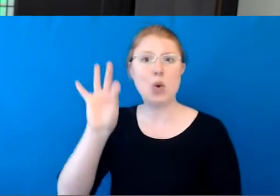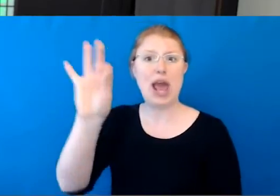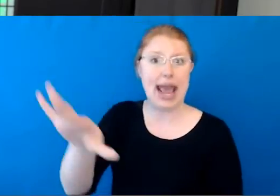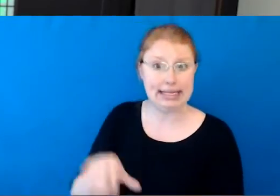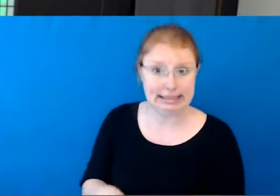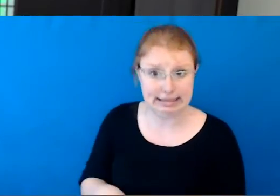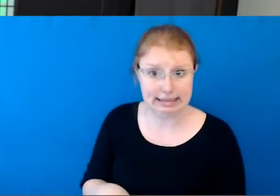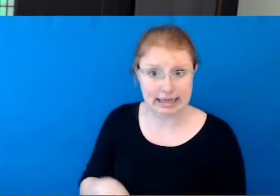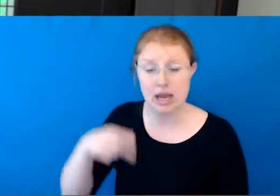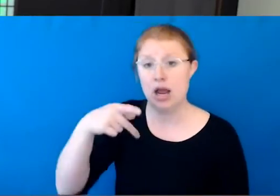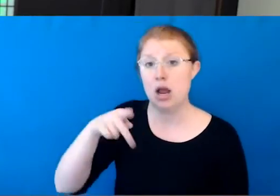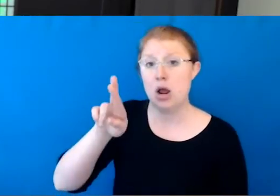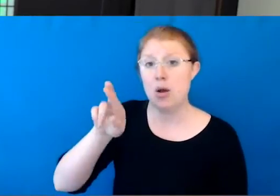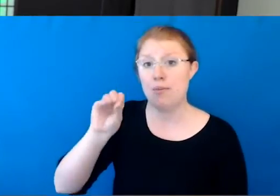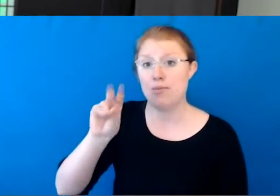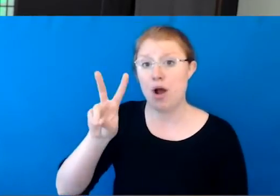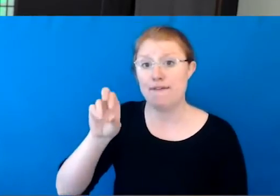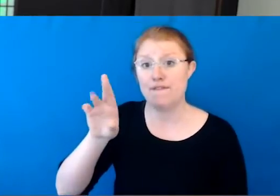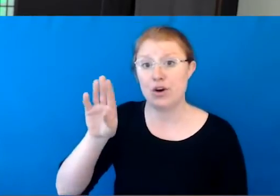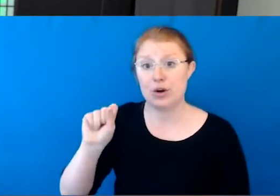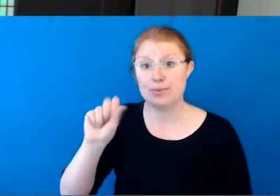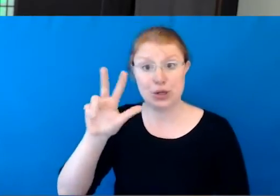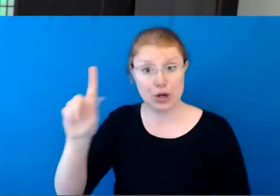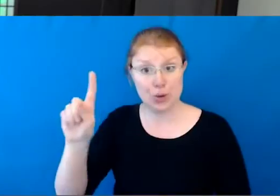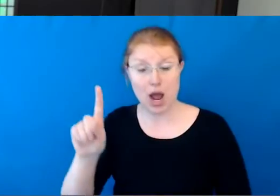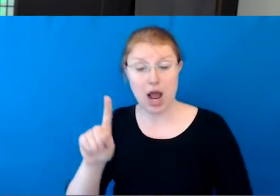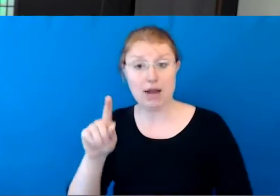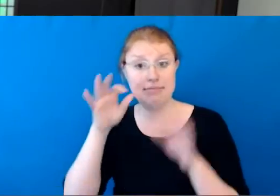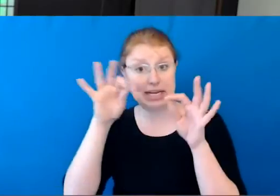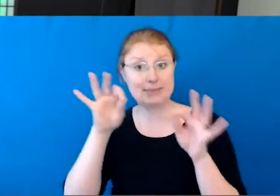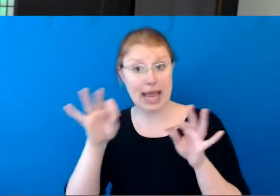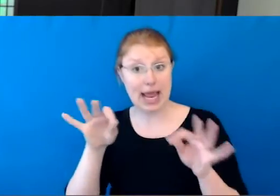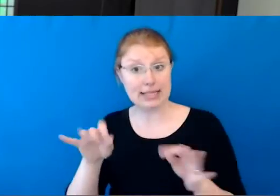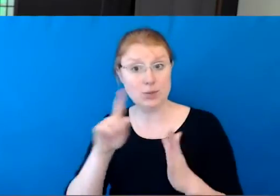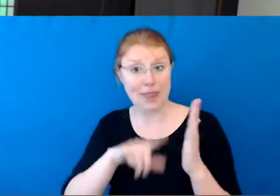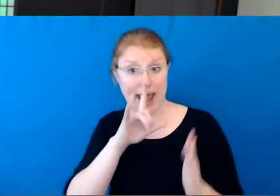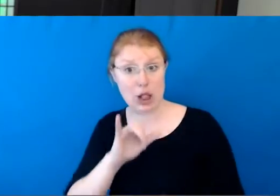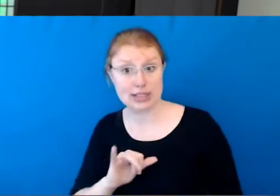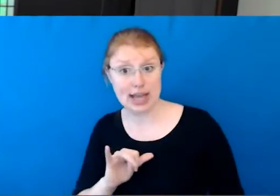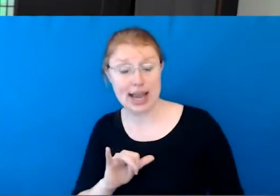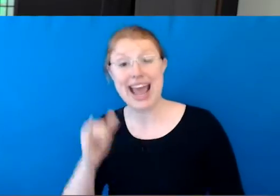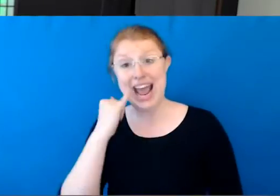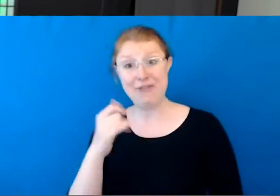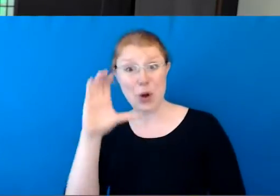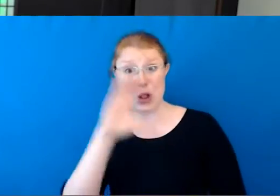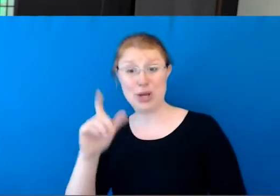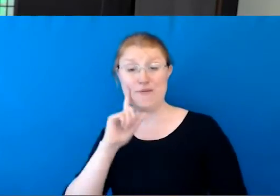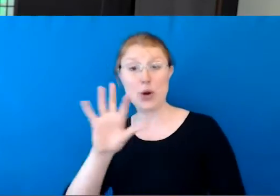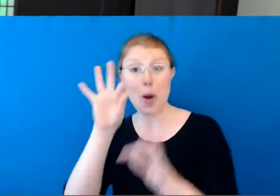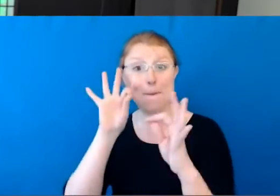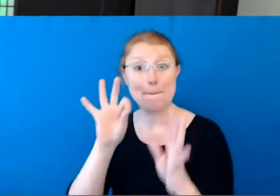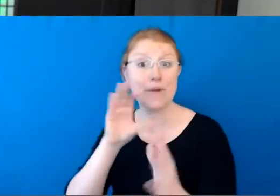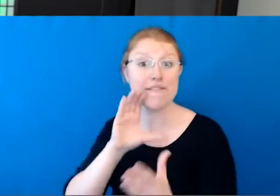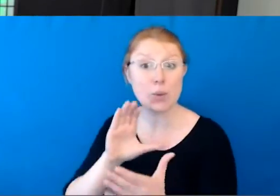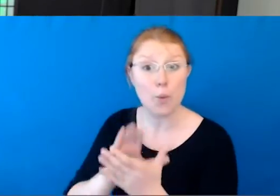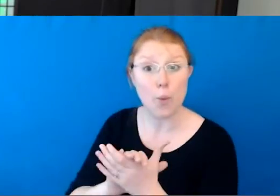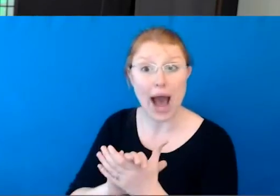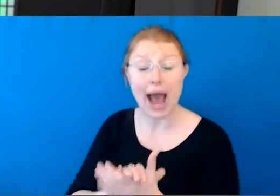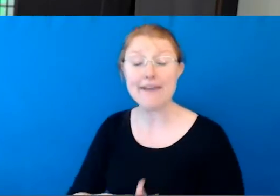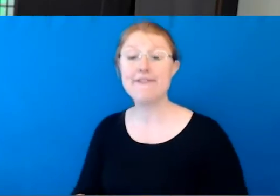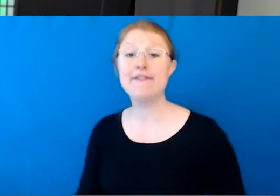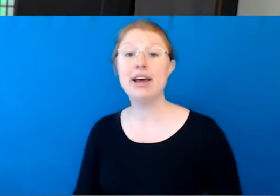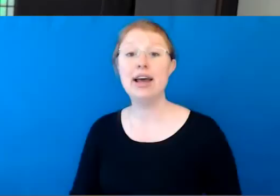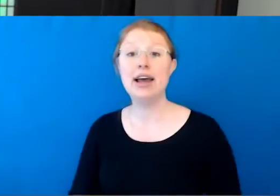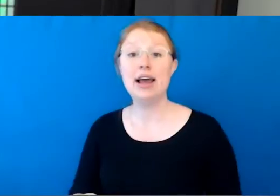here describes that good wife. So if you're looking for your perfect mate or your perfect wife